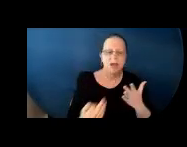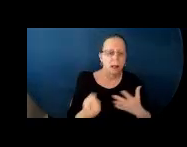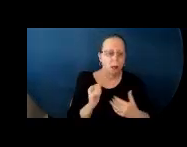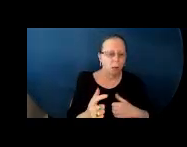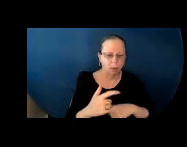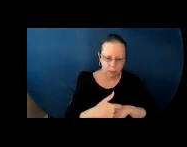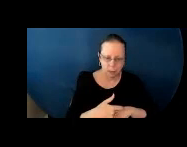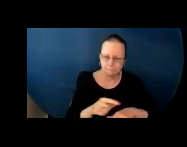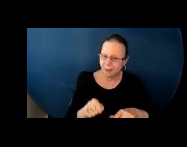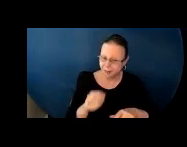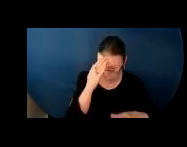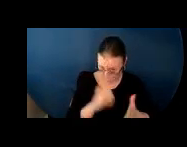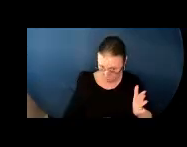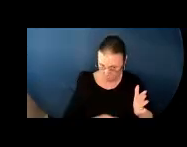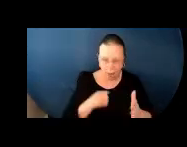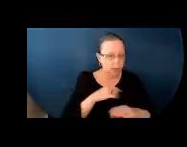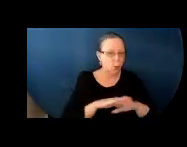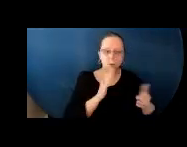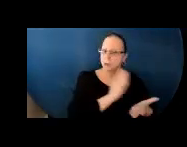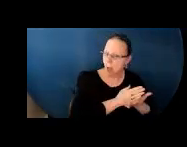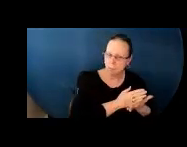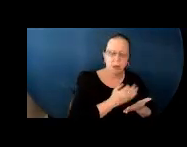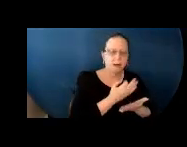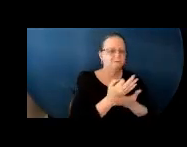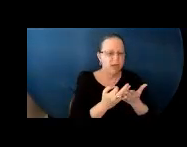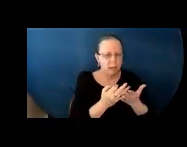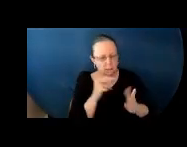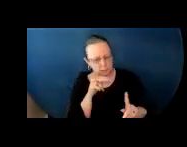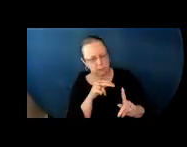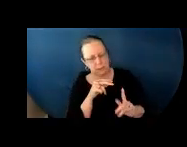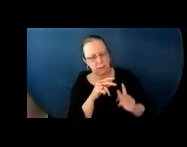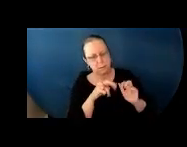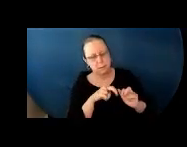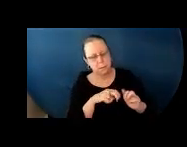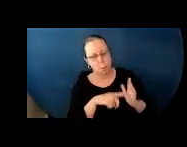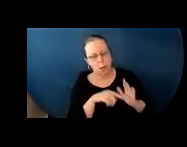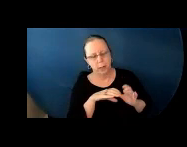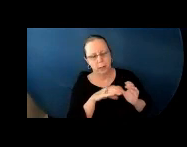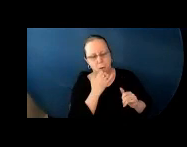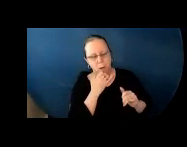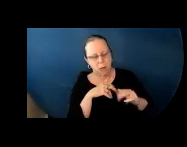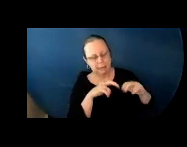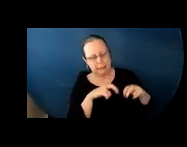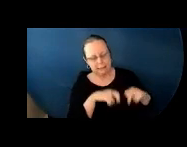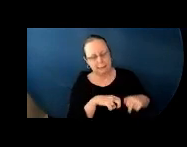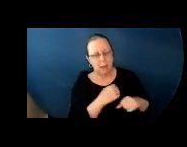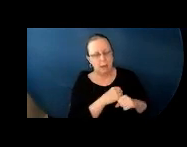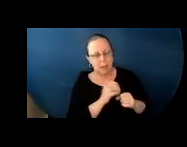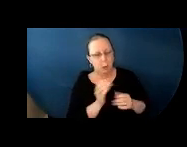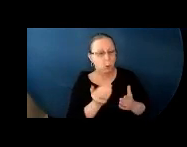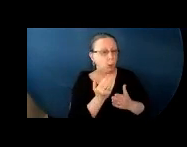stop, right? I fail. I see what I did wrong, right? I assess it. I make a new